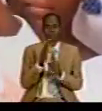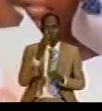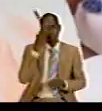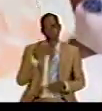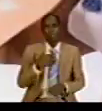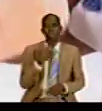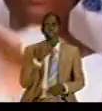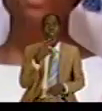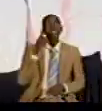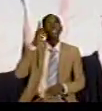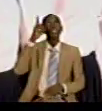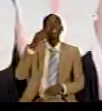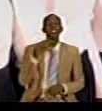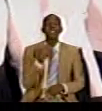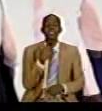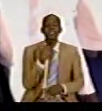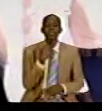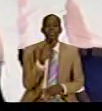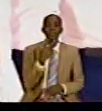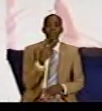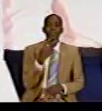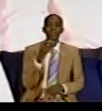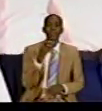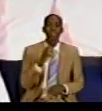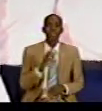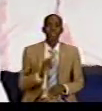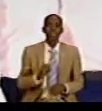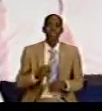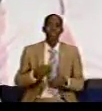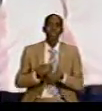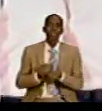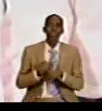Jesus' voice.